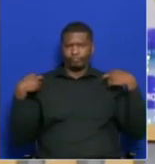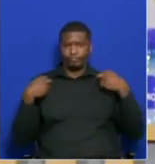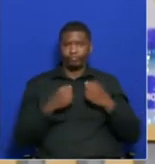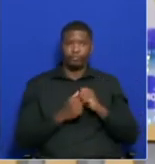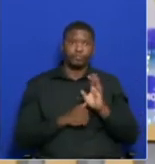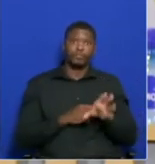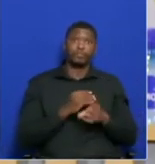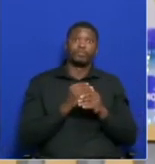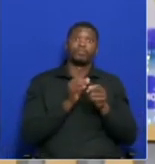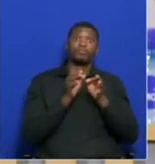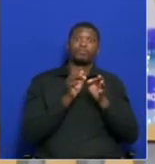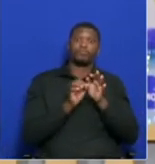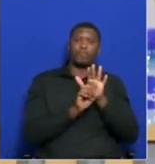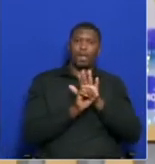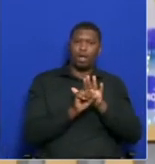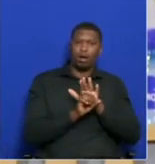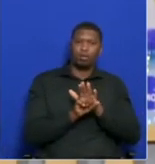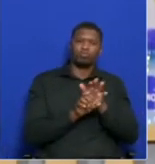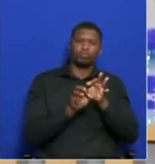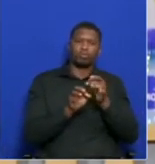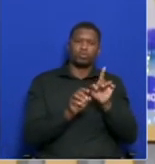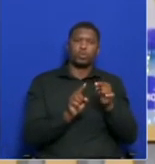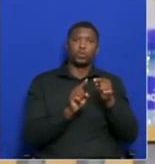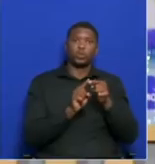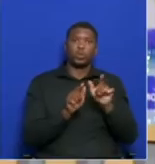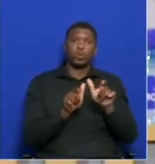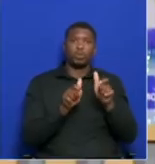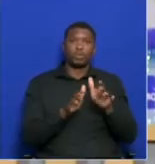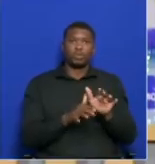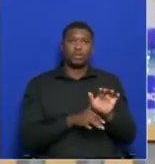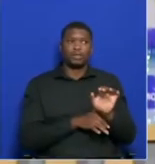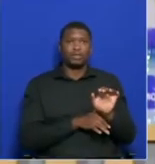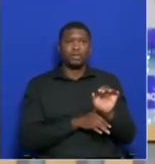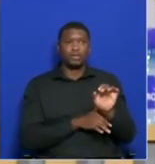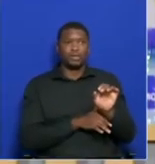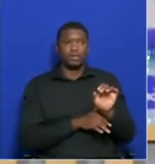explanation provided to Commissioner Spies, Bolehey's,